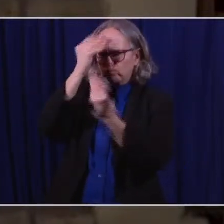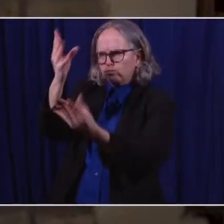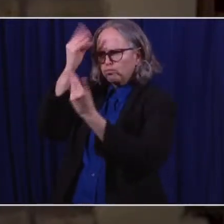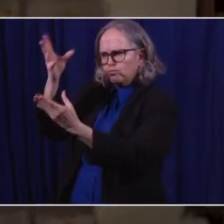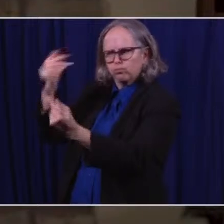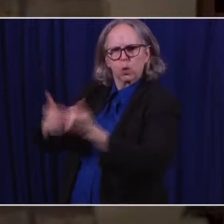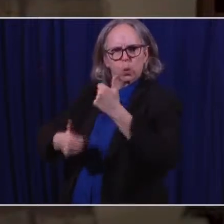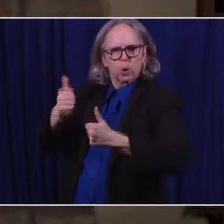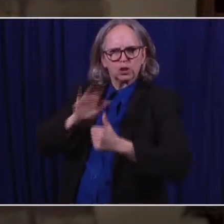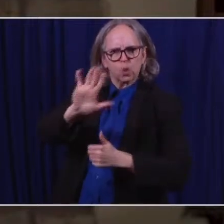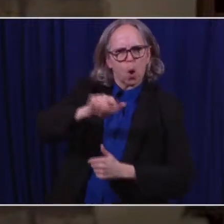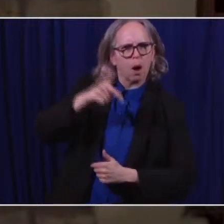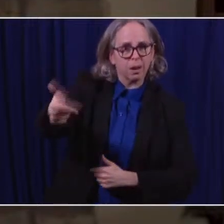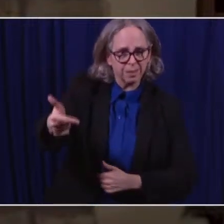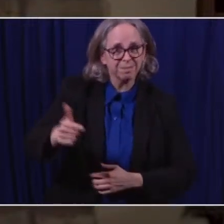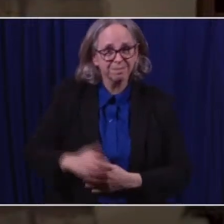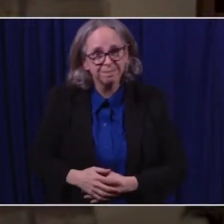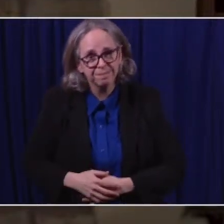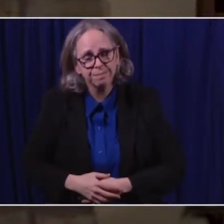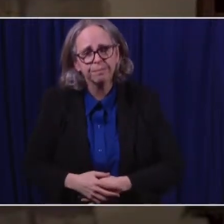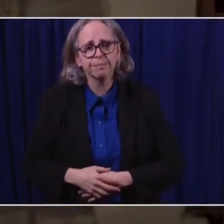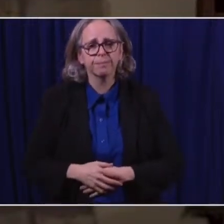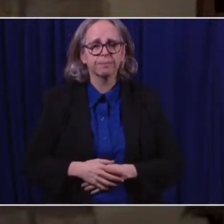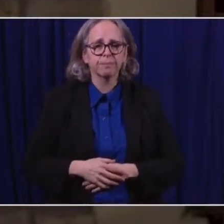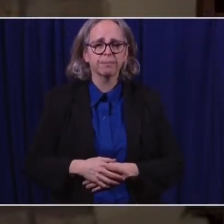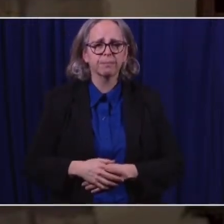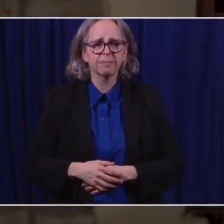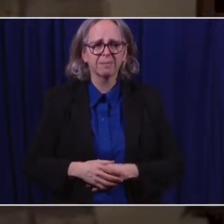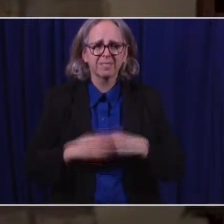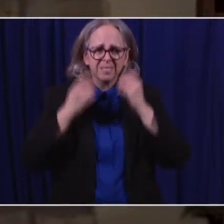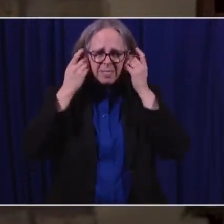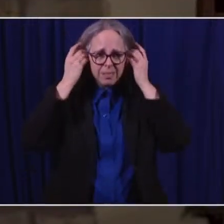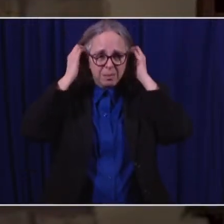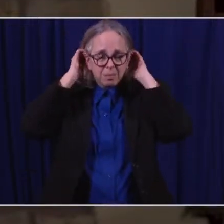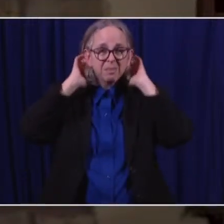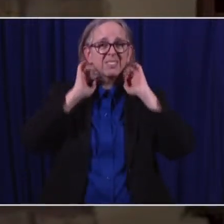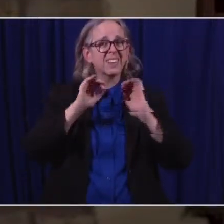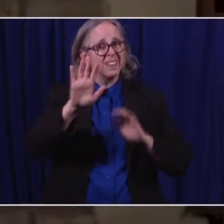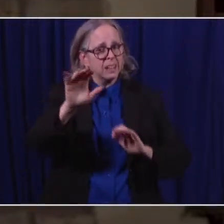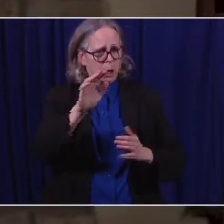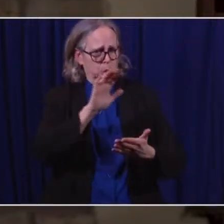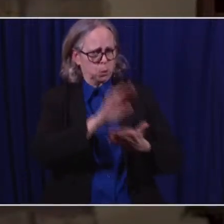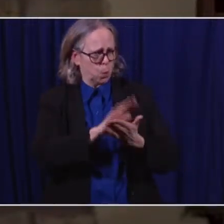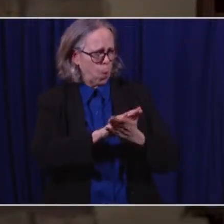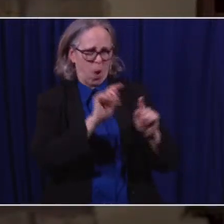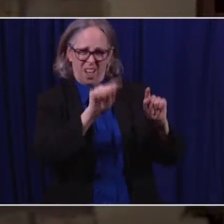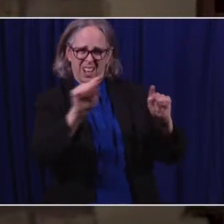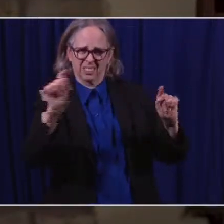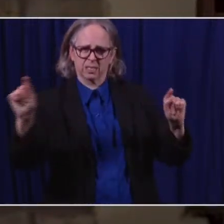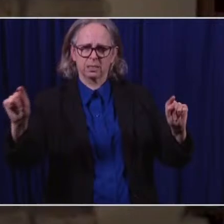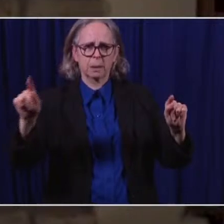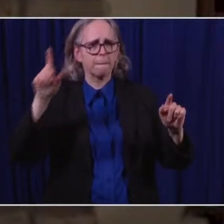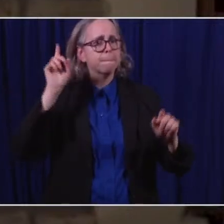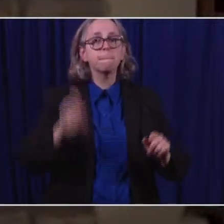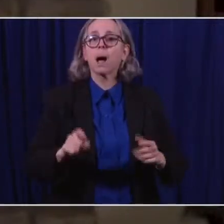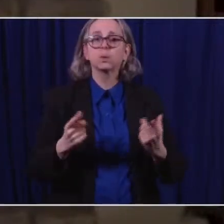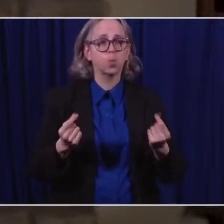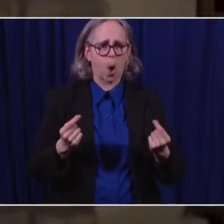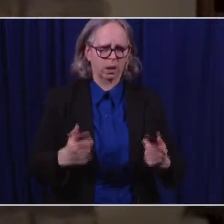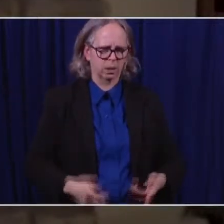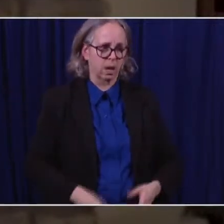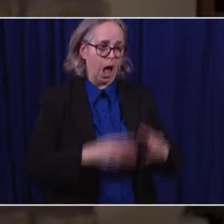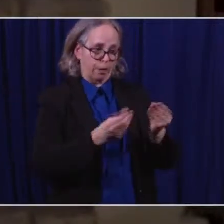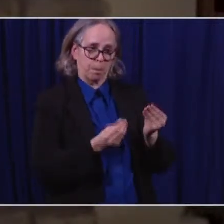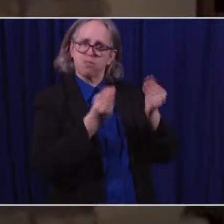Each school, as we've announced before, will have a vaccine provider. It might be a health department, it might be a pharmacy, it might be an urgent care, I think in a